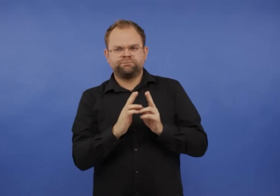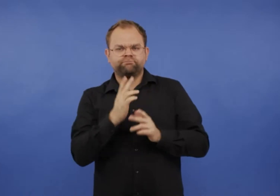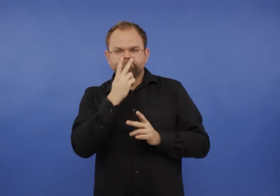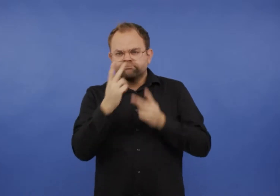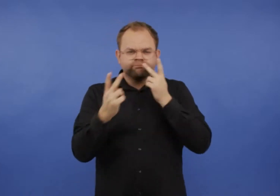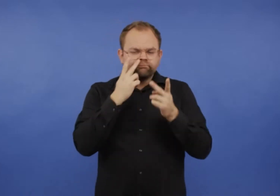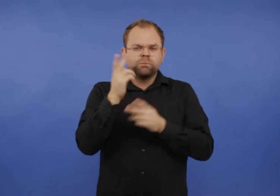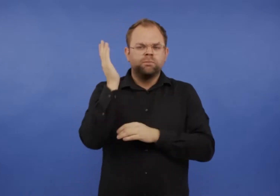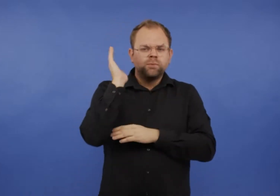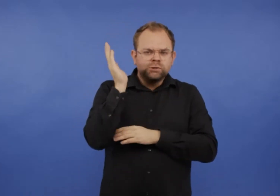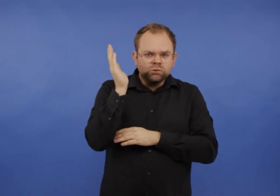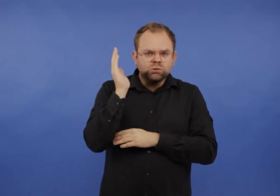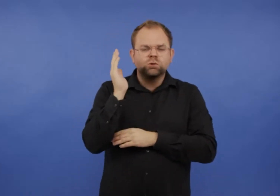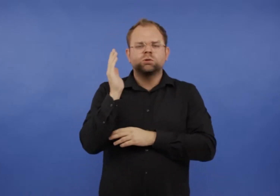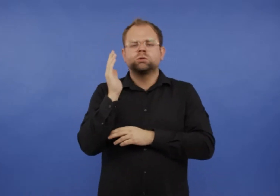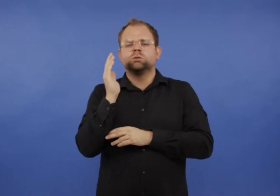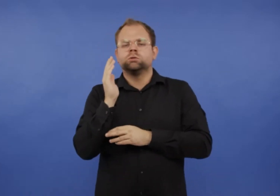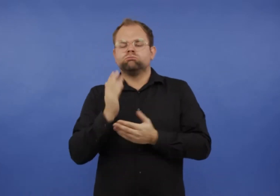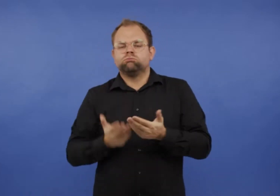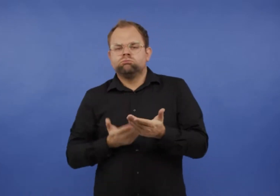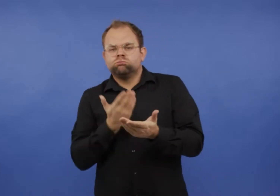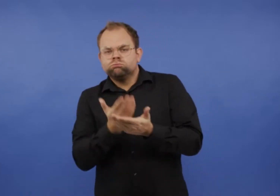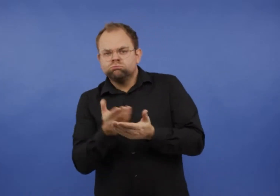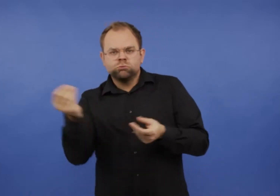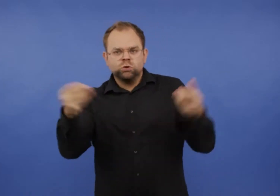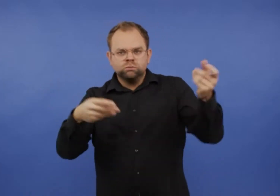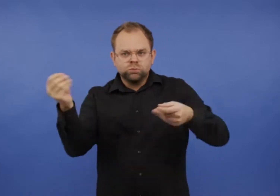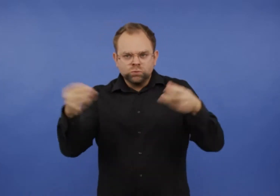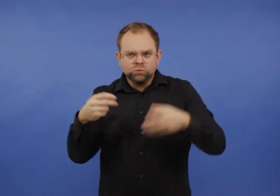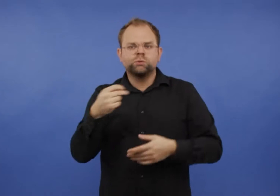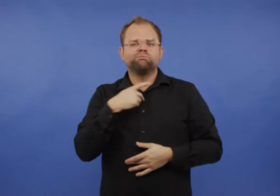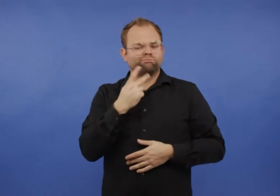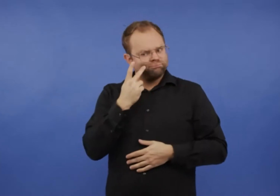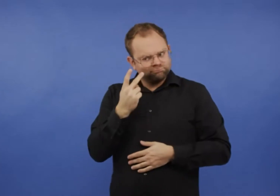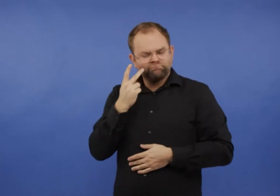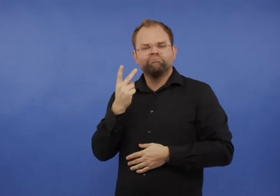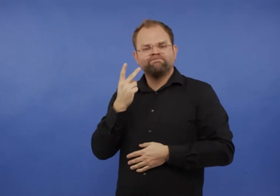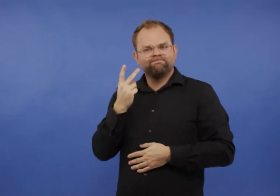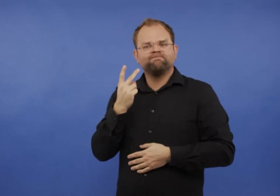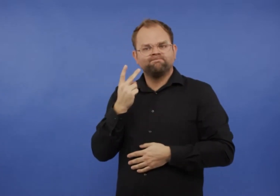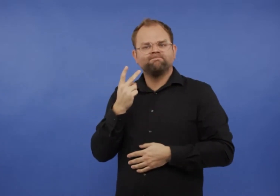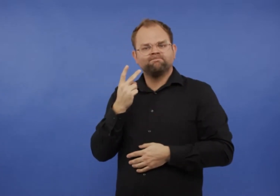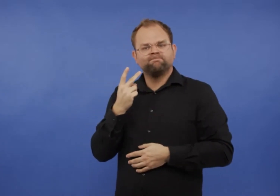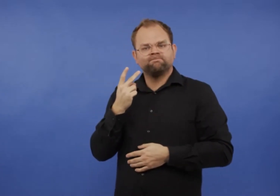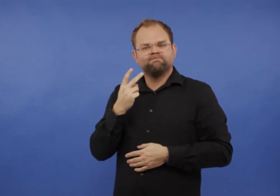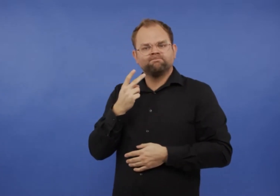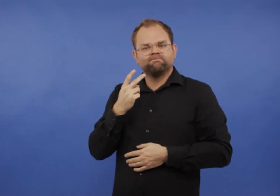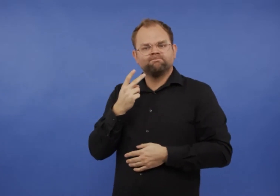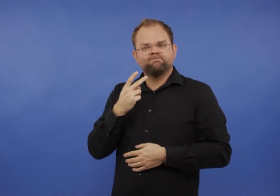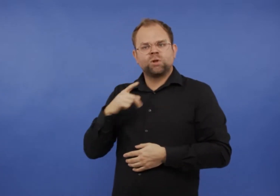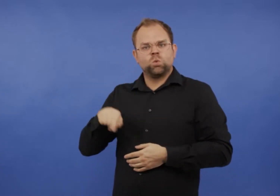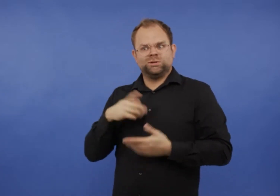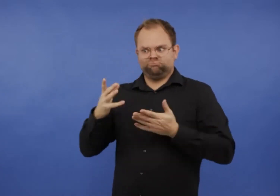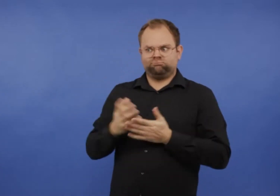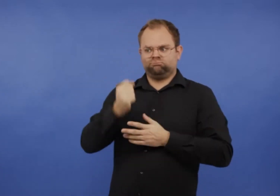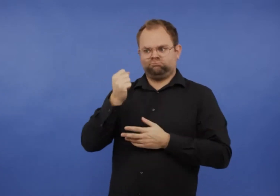3. So if we want to define and take some action points from this meeting, I